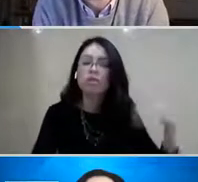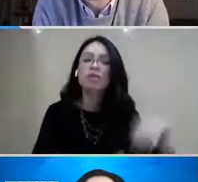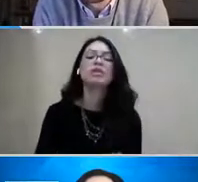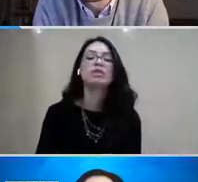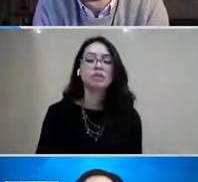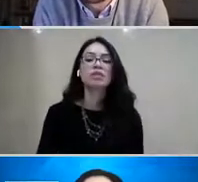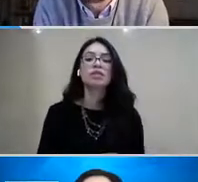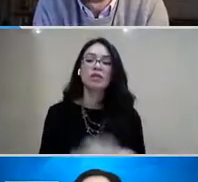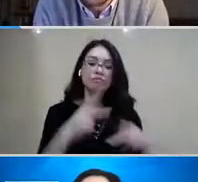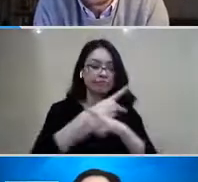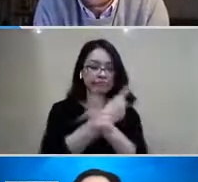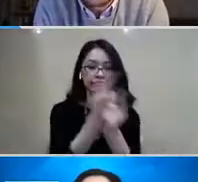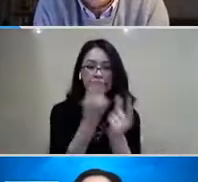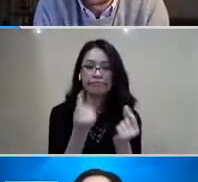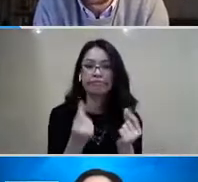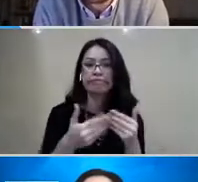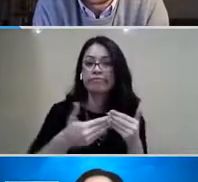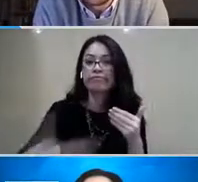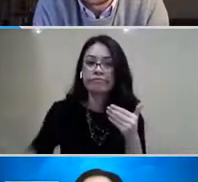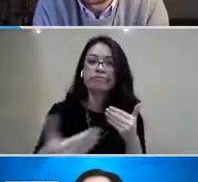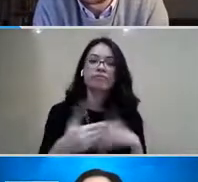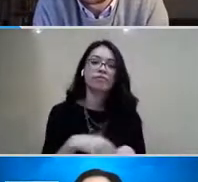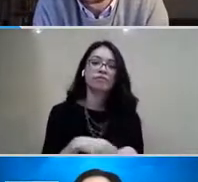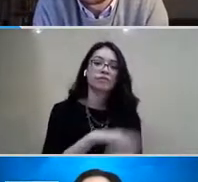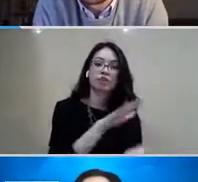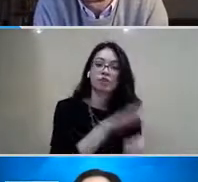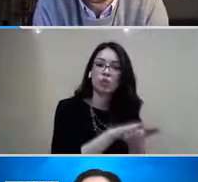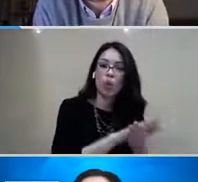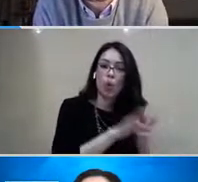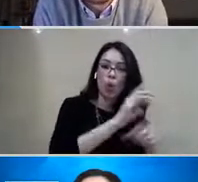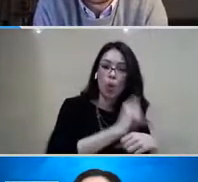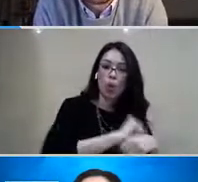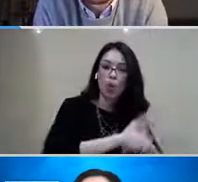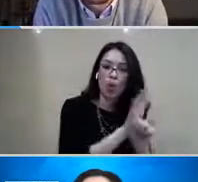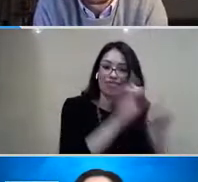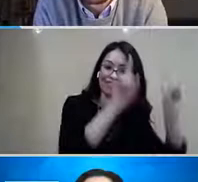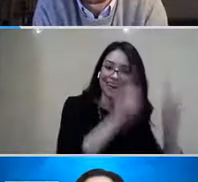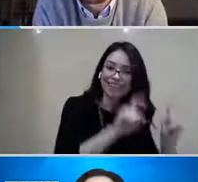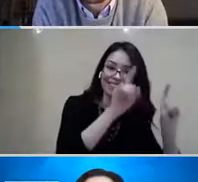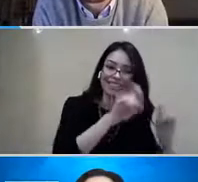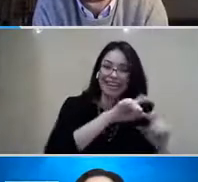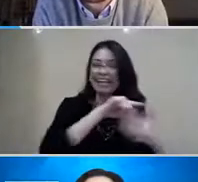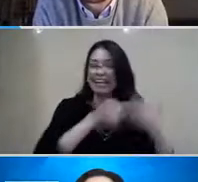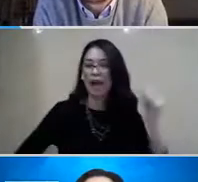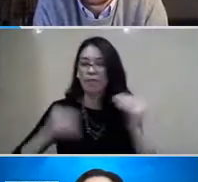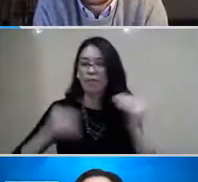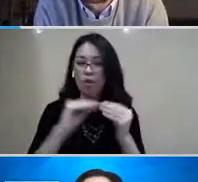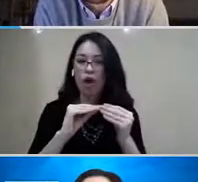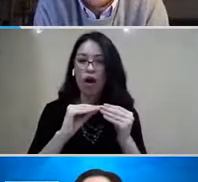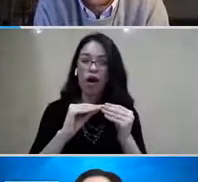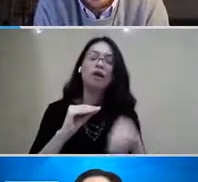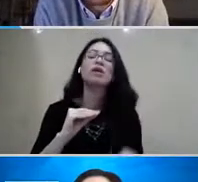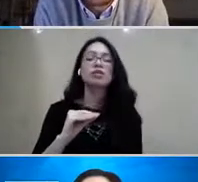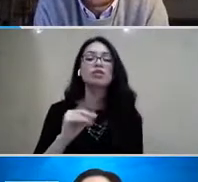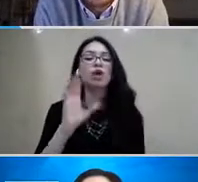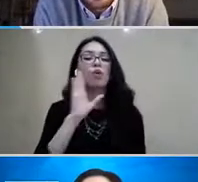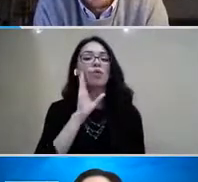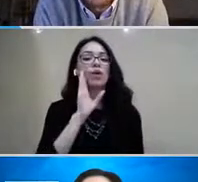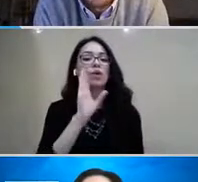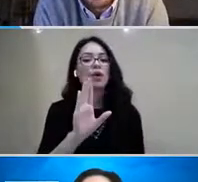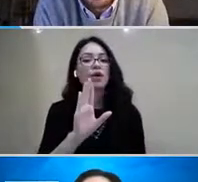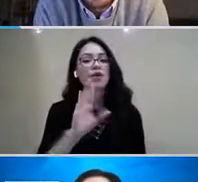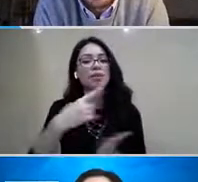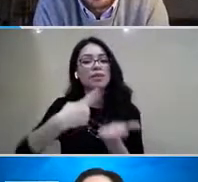on school-based COVID testing and soon vaccine distribution. And today we'll focus on our push to provide our students with a safe option